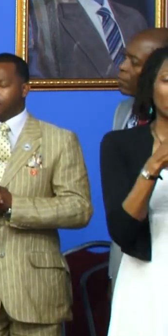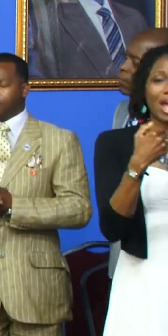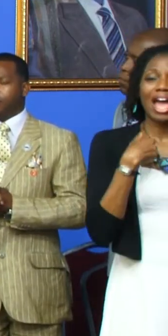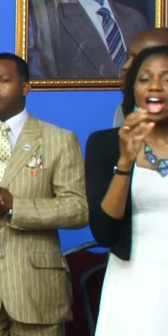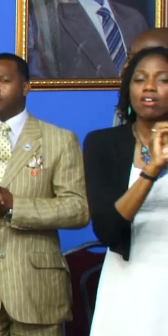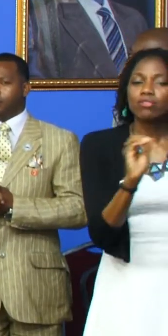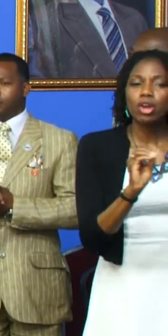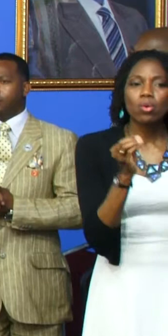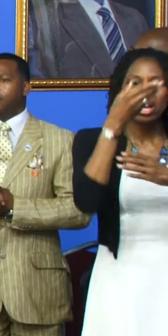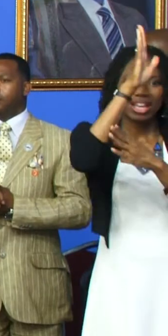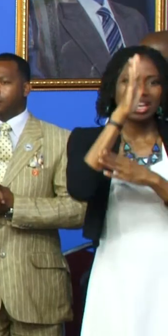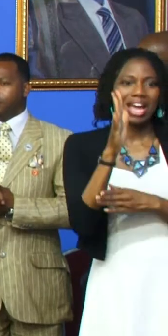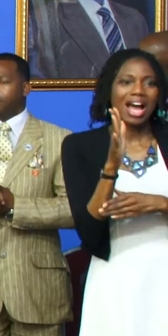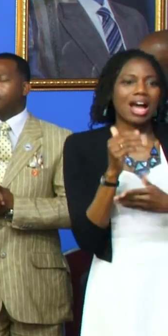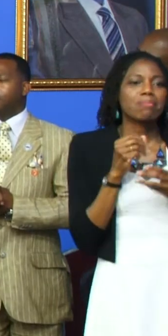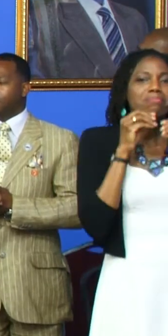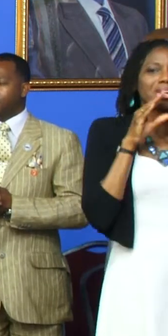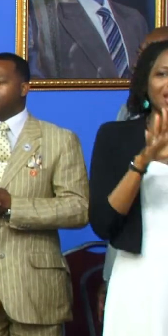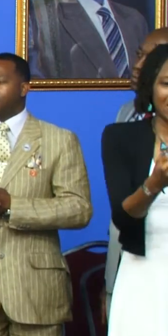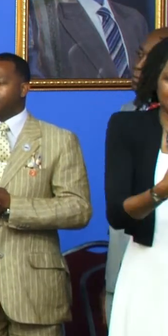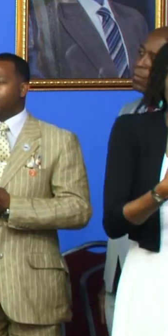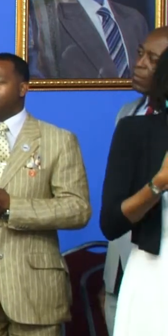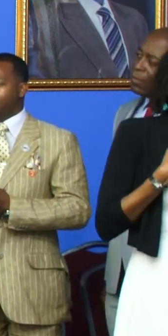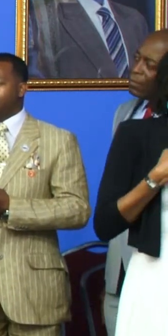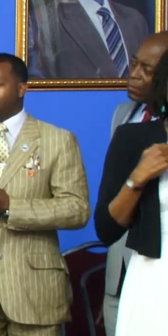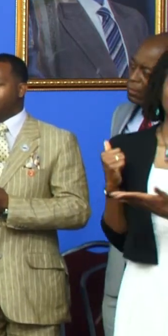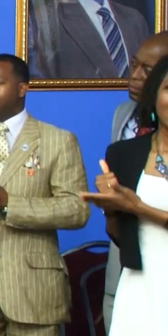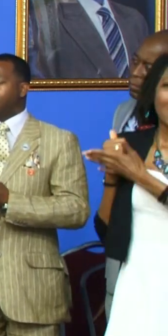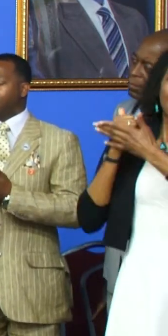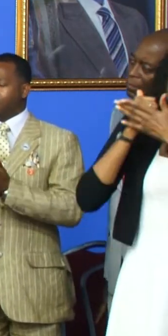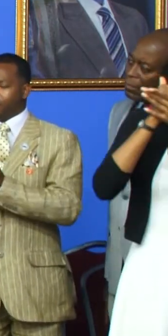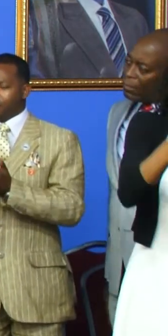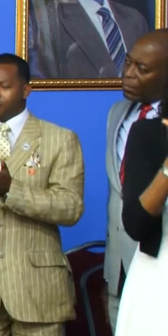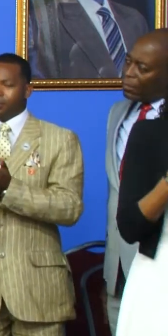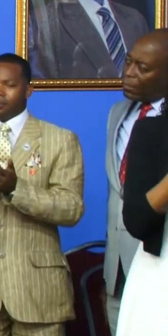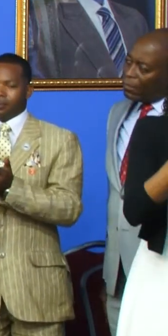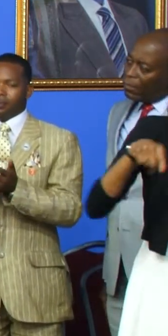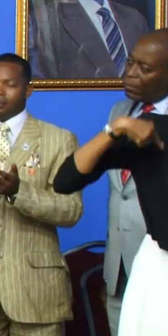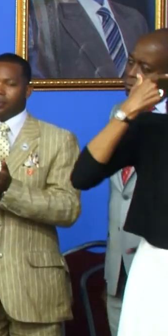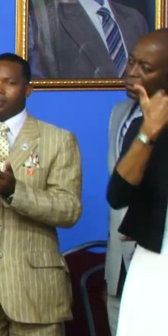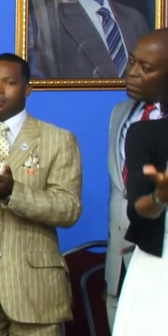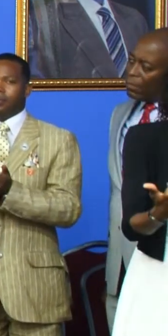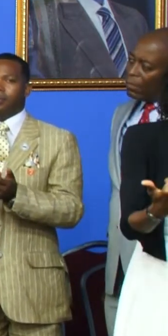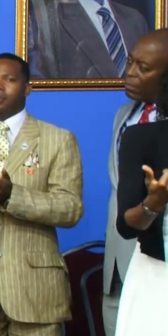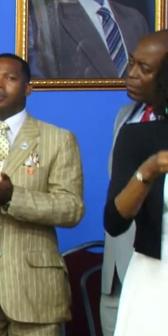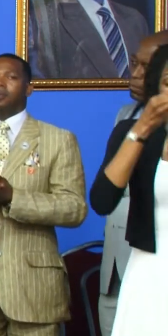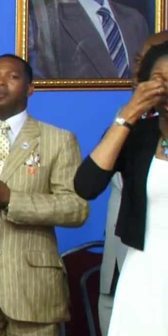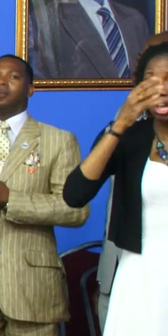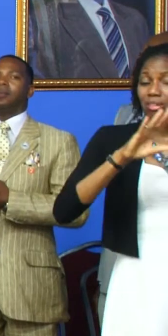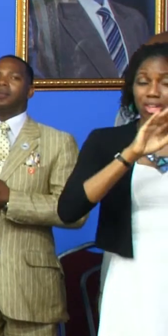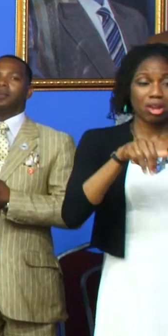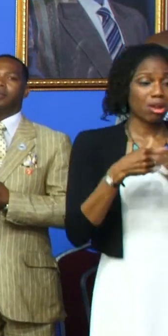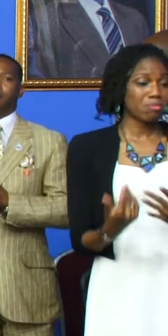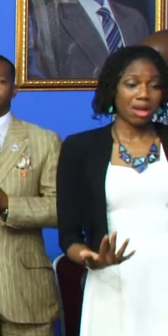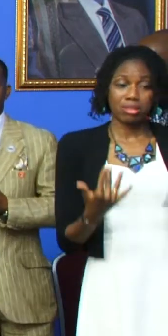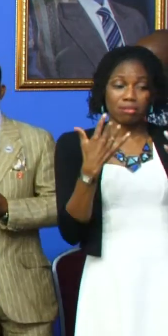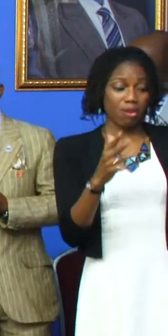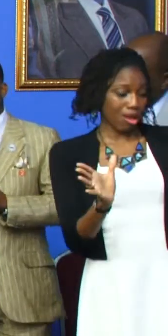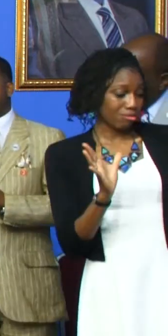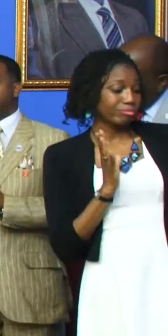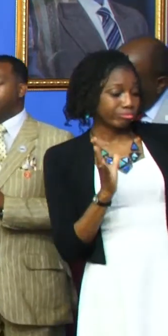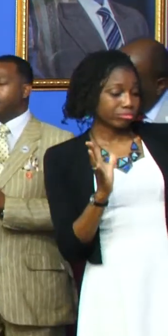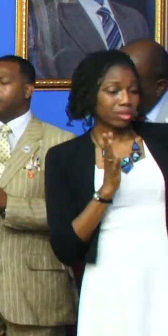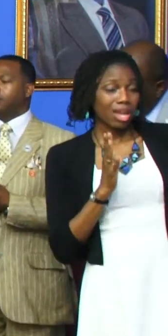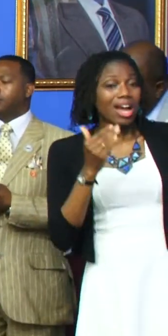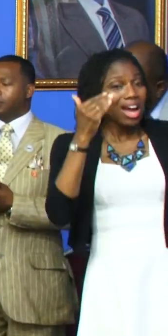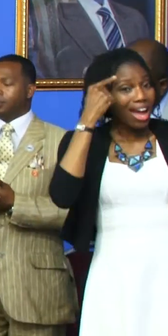God touched me and brought me from a mighty long way. I don't care about the fire. I believe that God